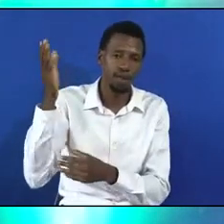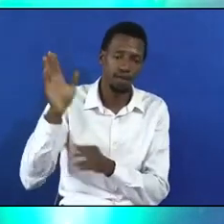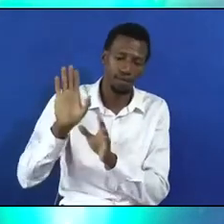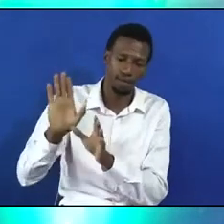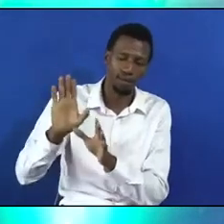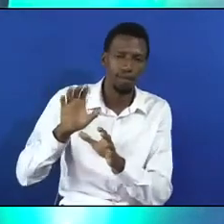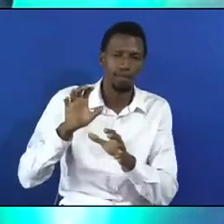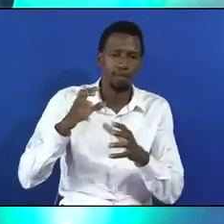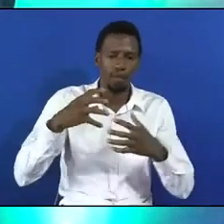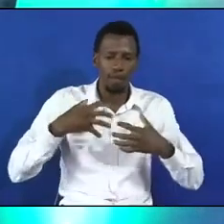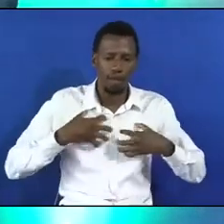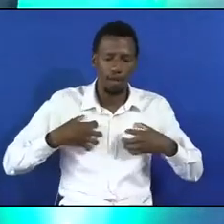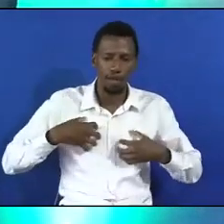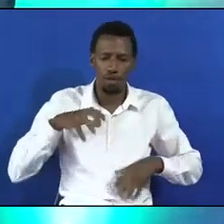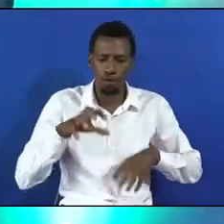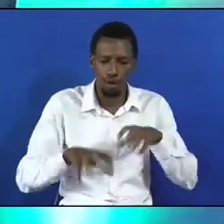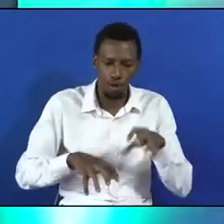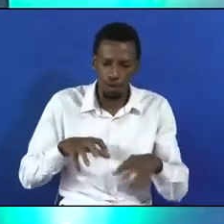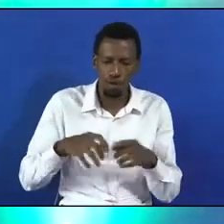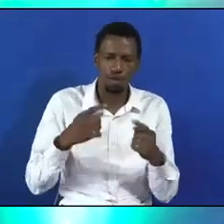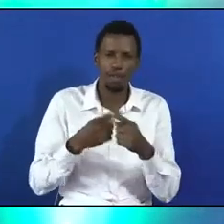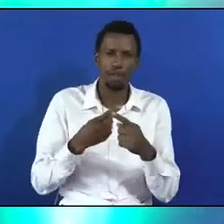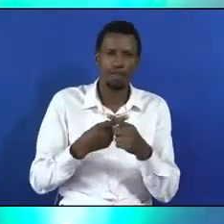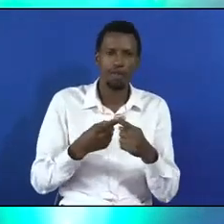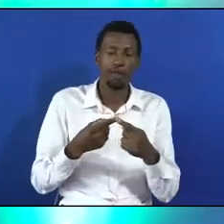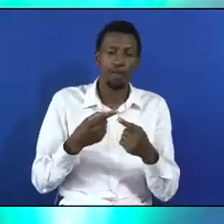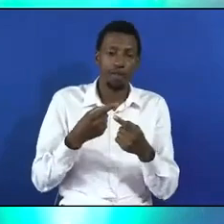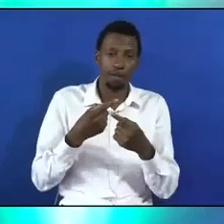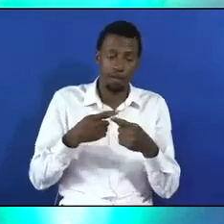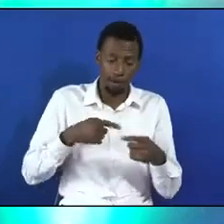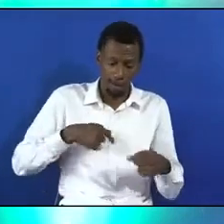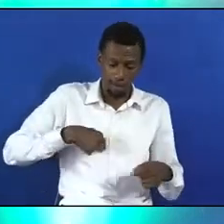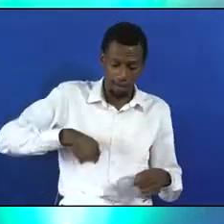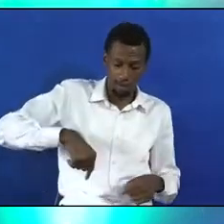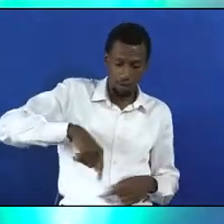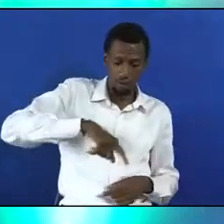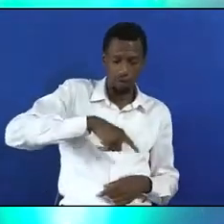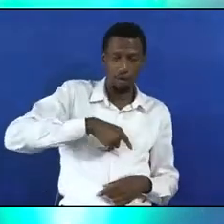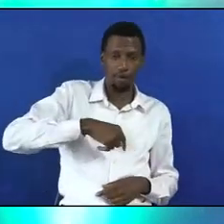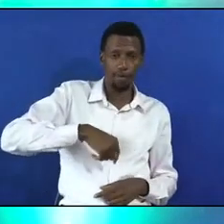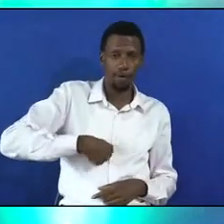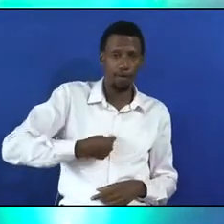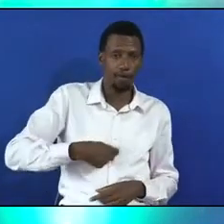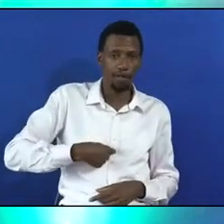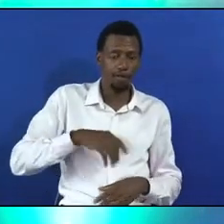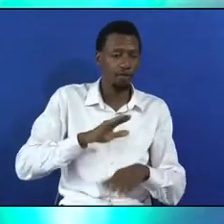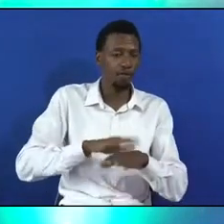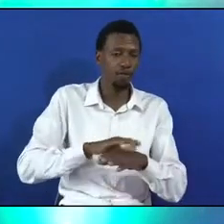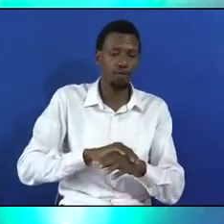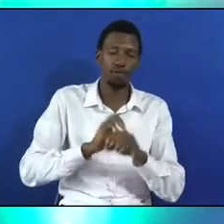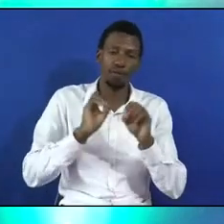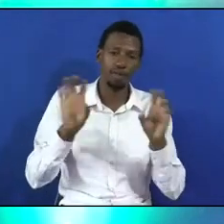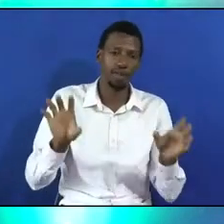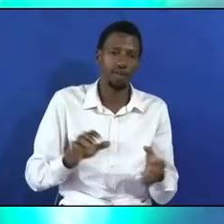The animals and what have you. But even we ourselves are not good in any way.